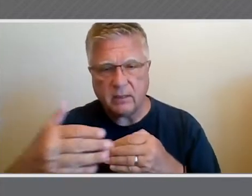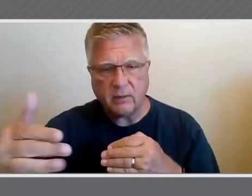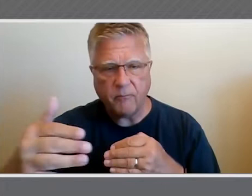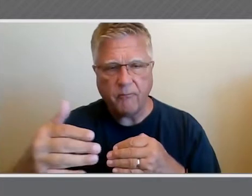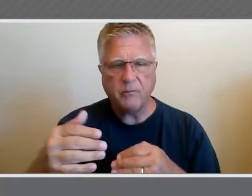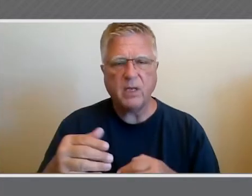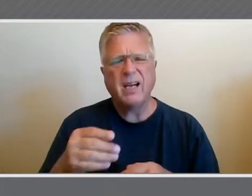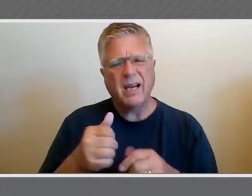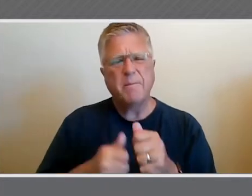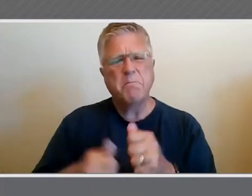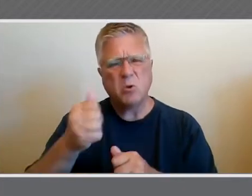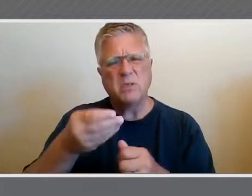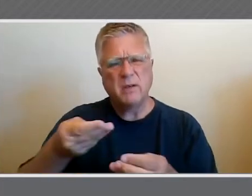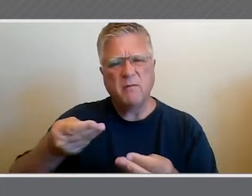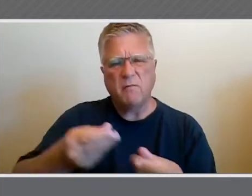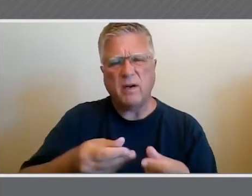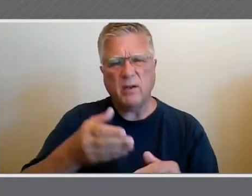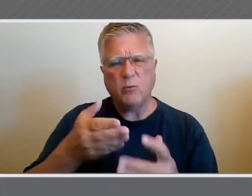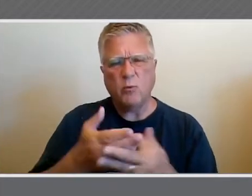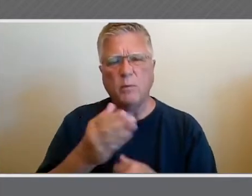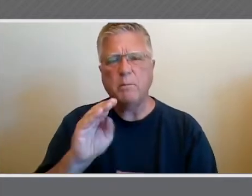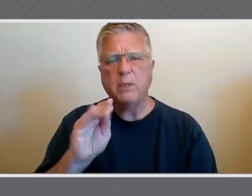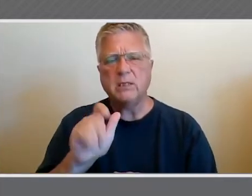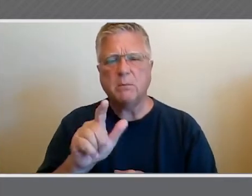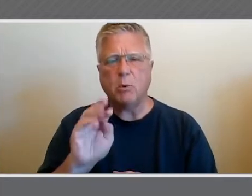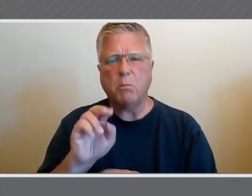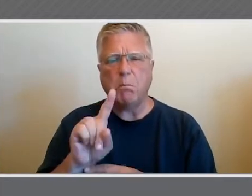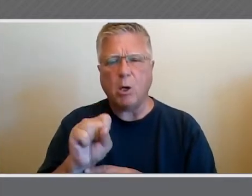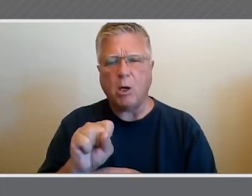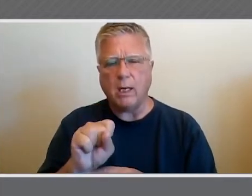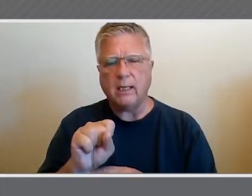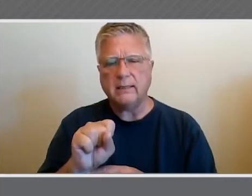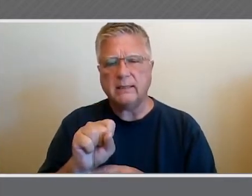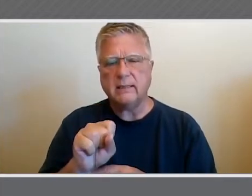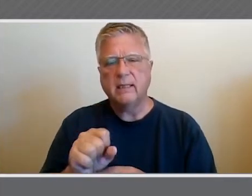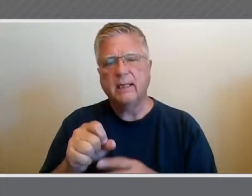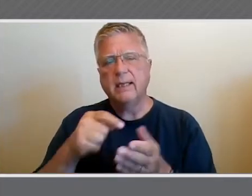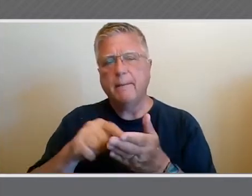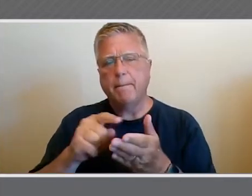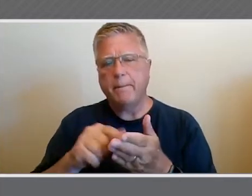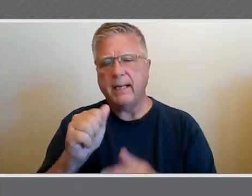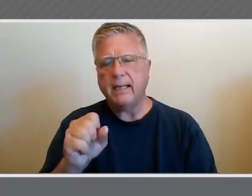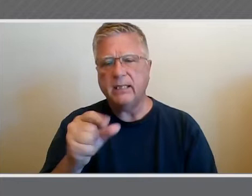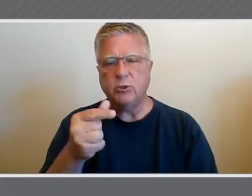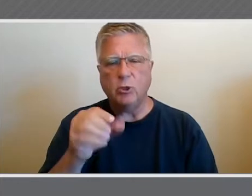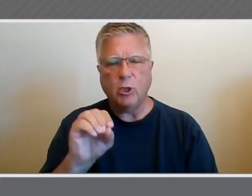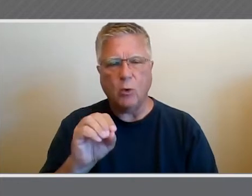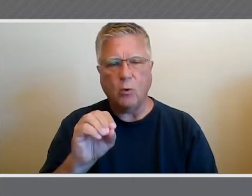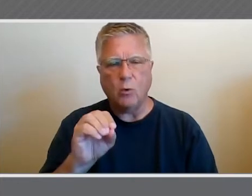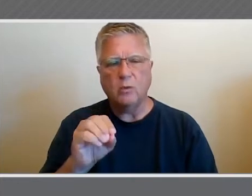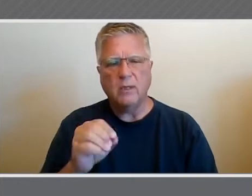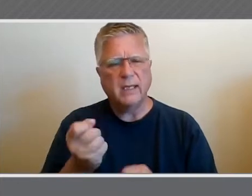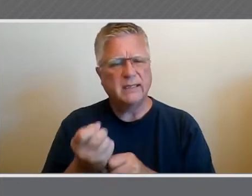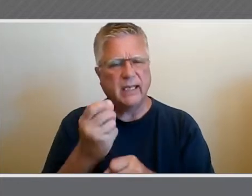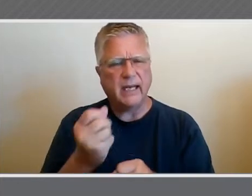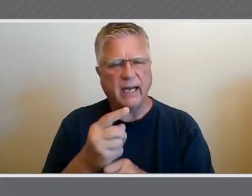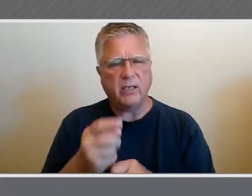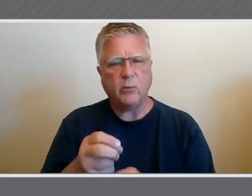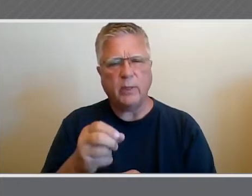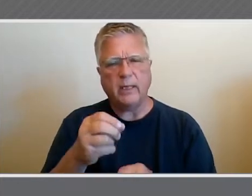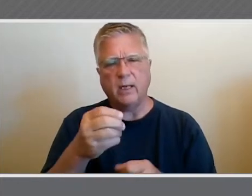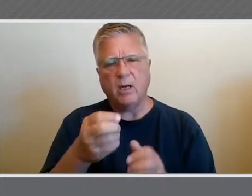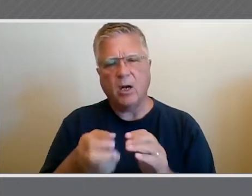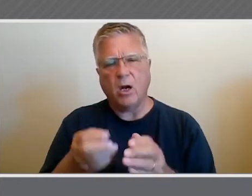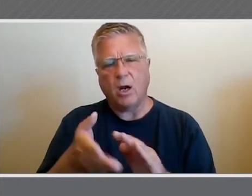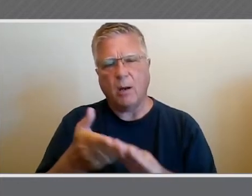debt issuance, pay-as-you-go, which is an annual transfer from the general fund in the operating budget, or federal and state